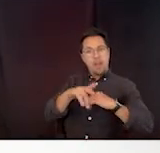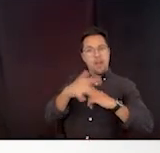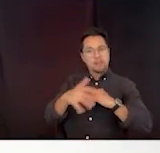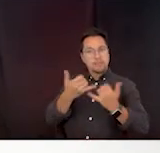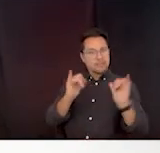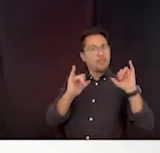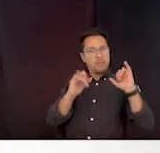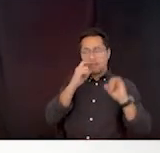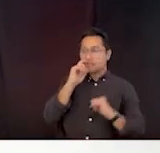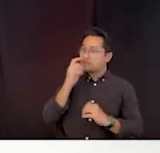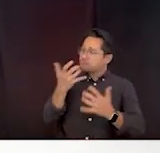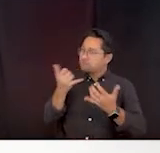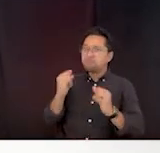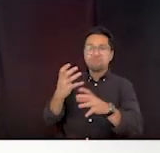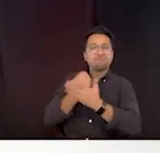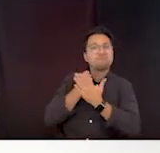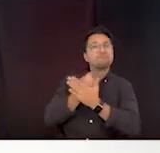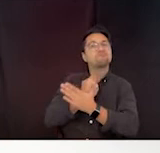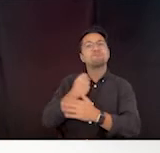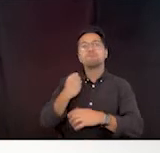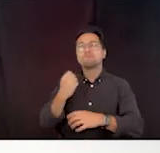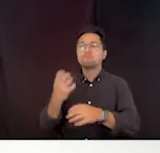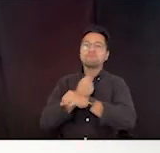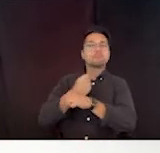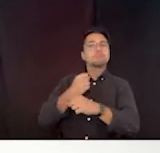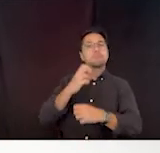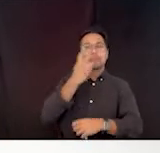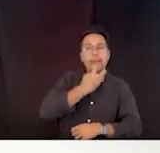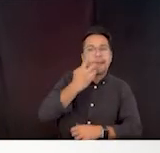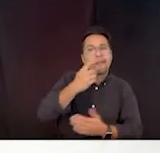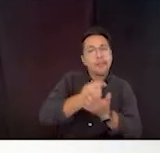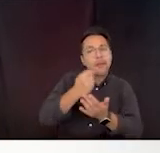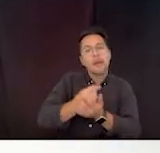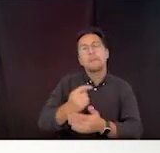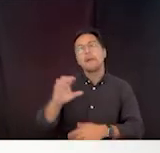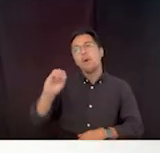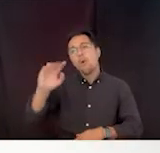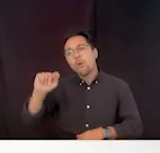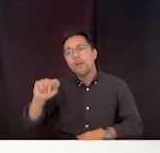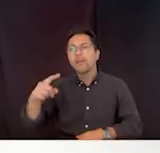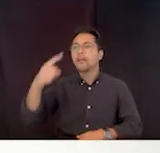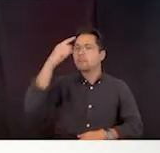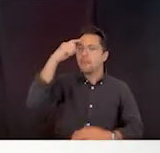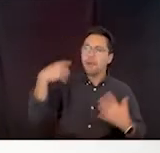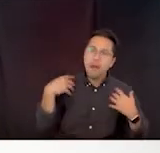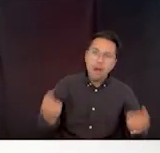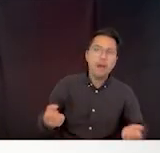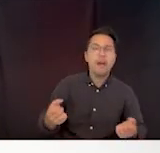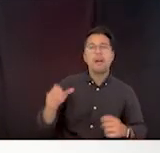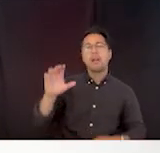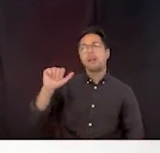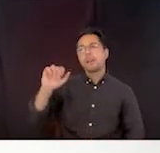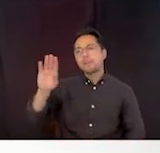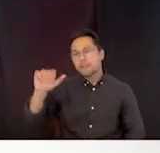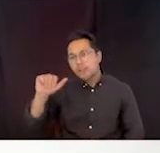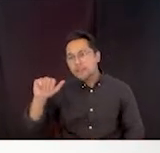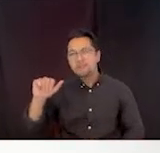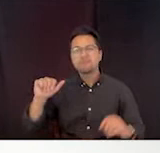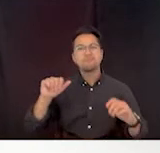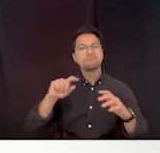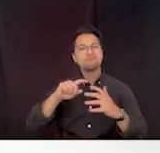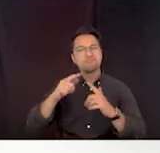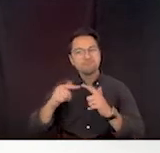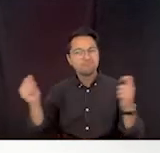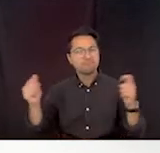receive your speech, your occupational therapy, your feeding therapy, mental health counseling, ABA, and that's kind of some of the stuff that you